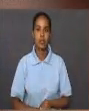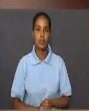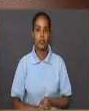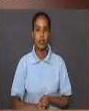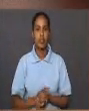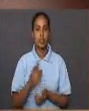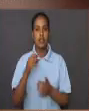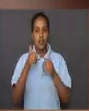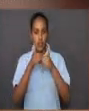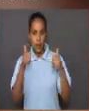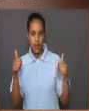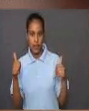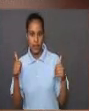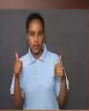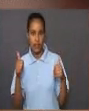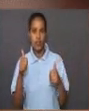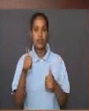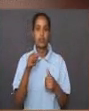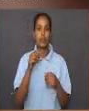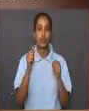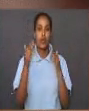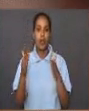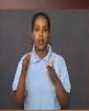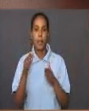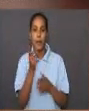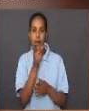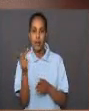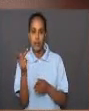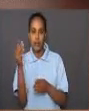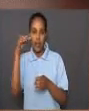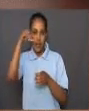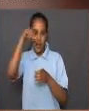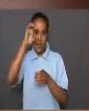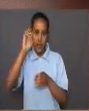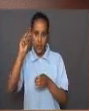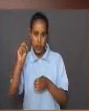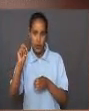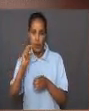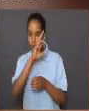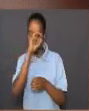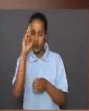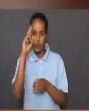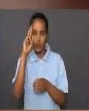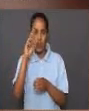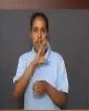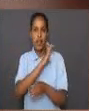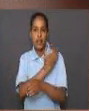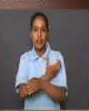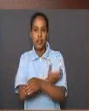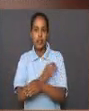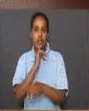correct. The separation of solvent particles is endothermic